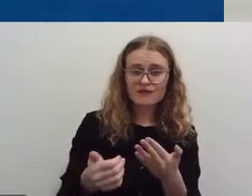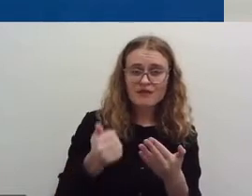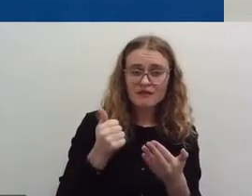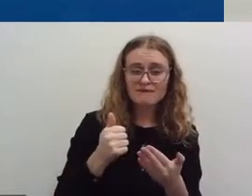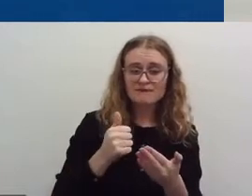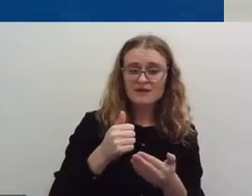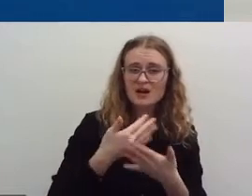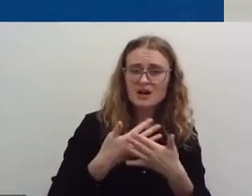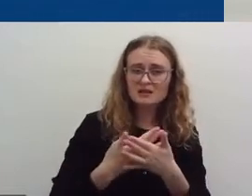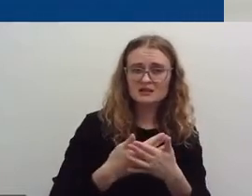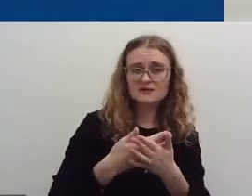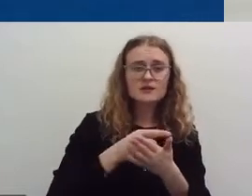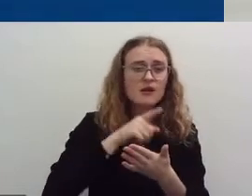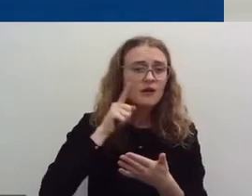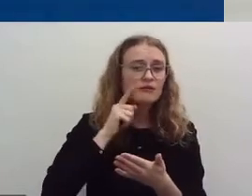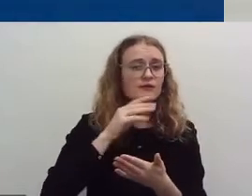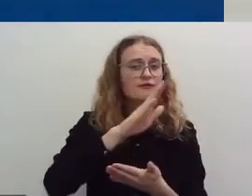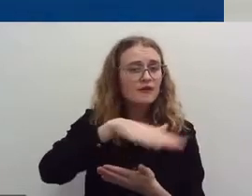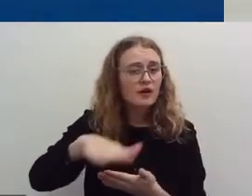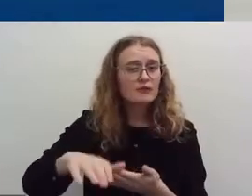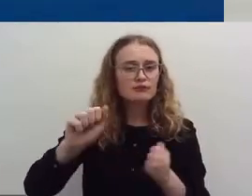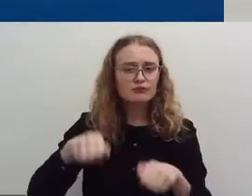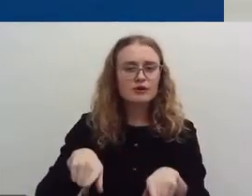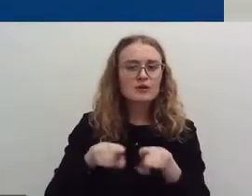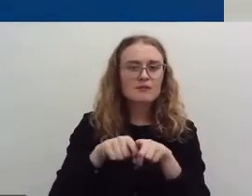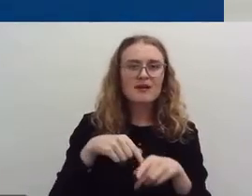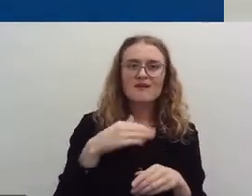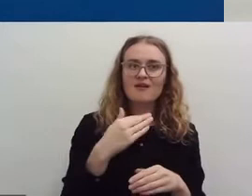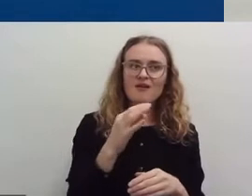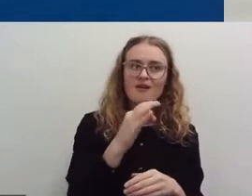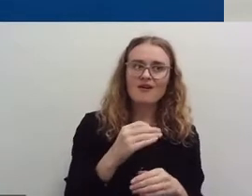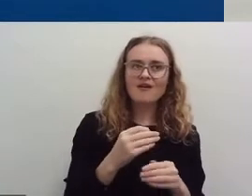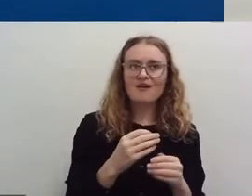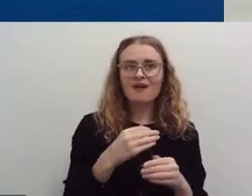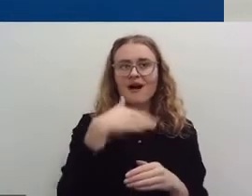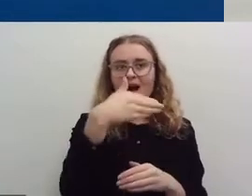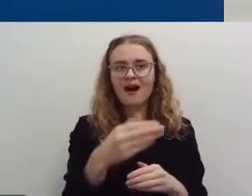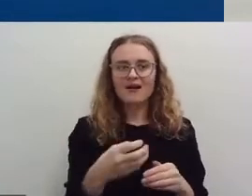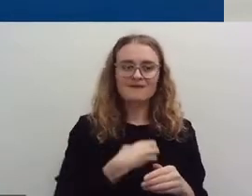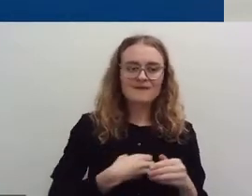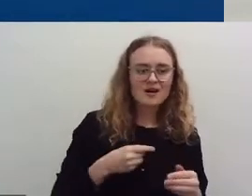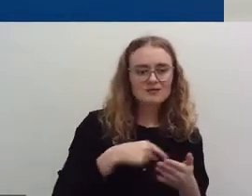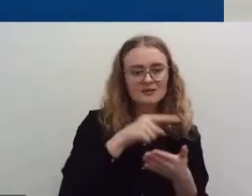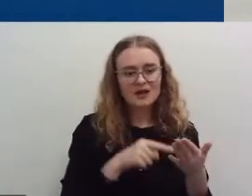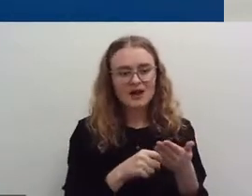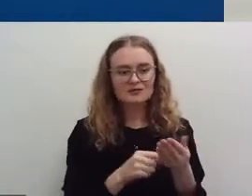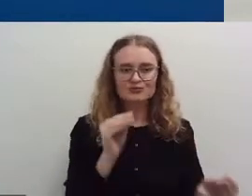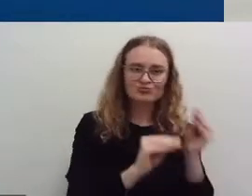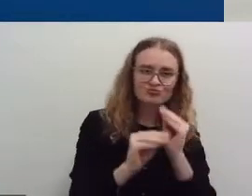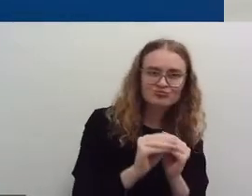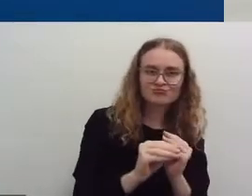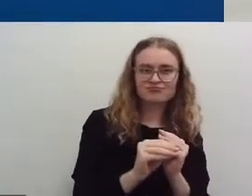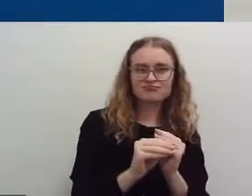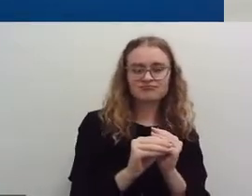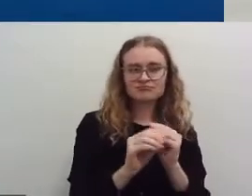envision their future, and where they can dream big. With